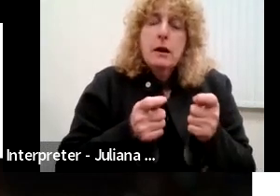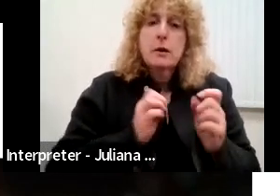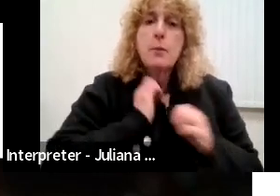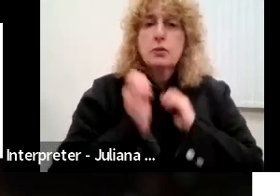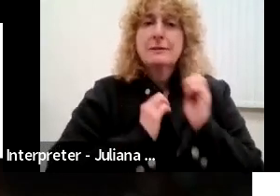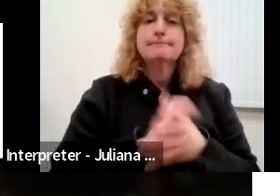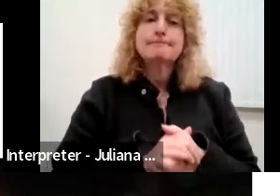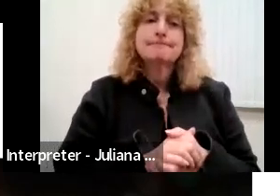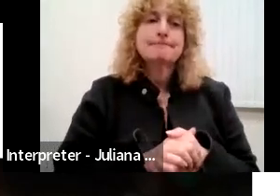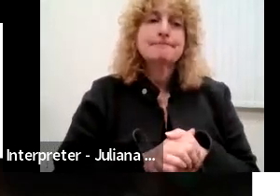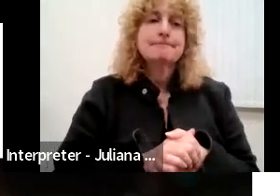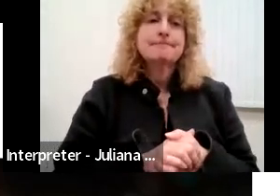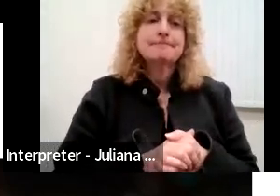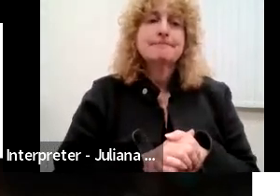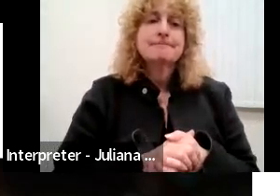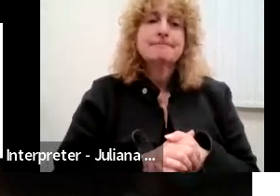emotions.